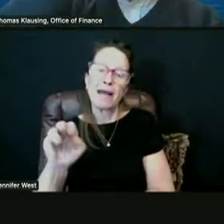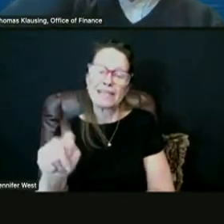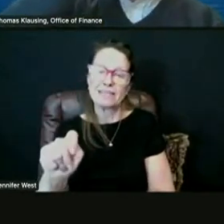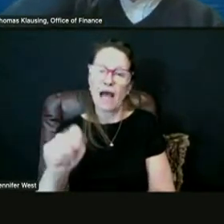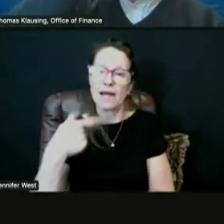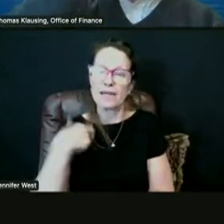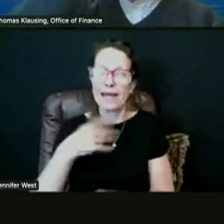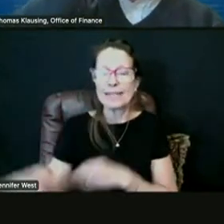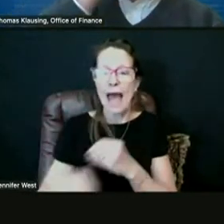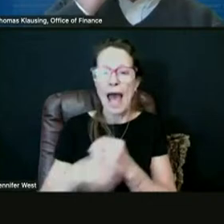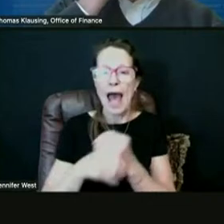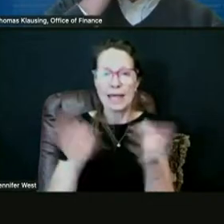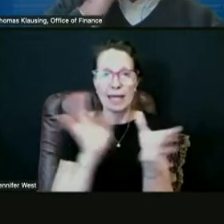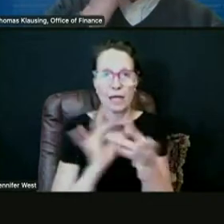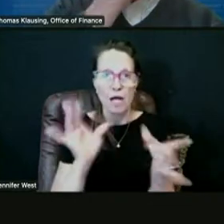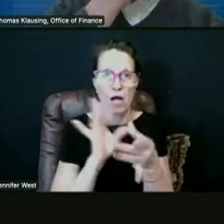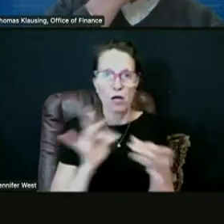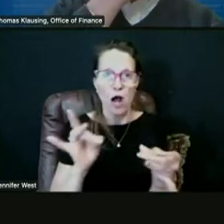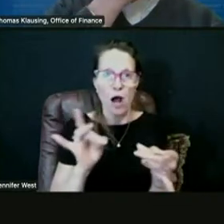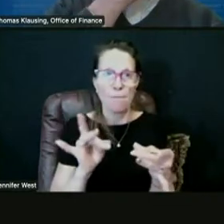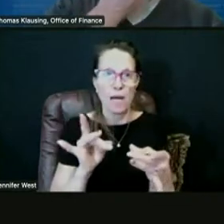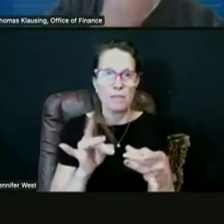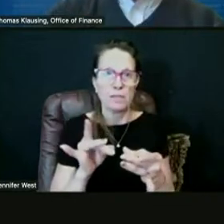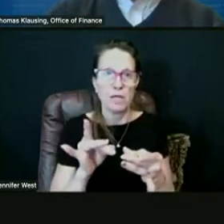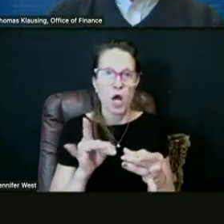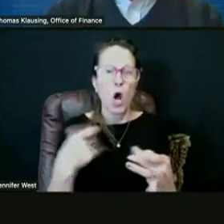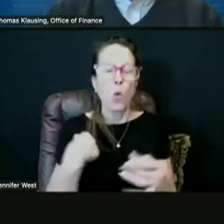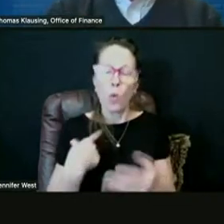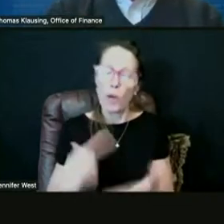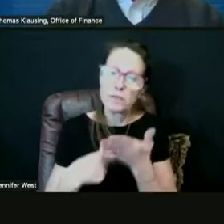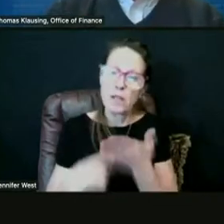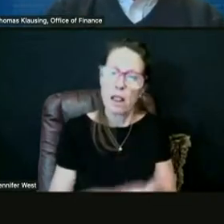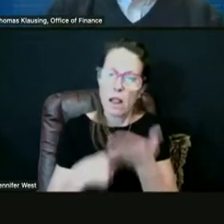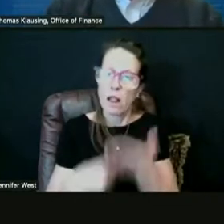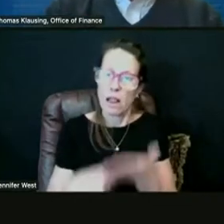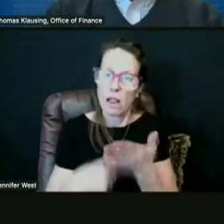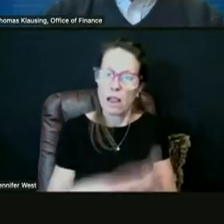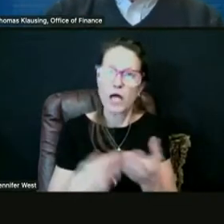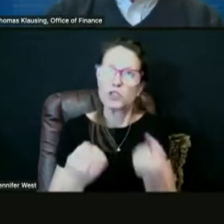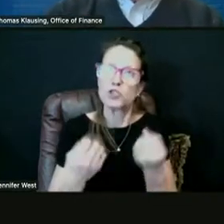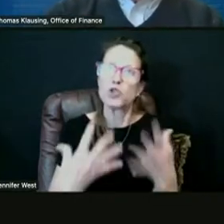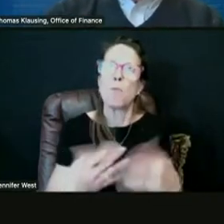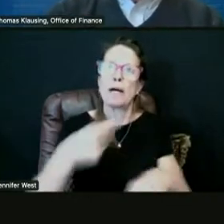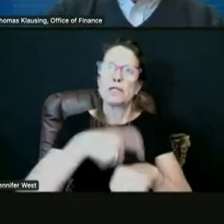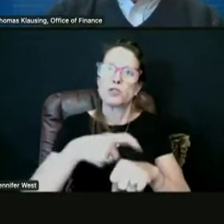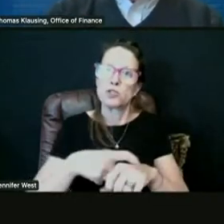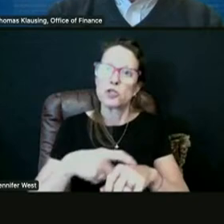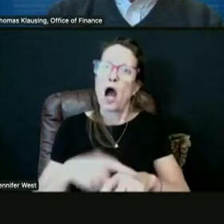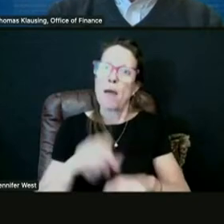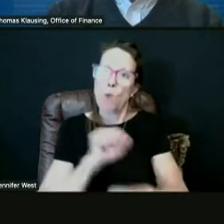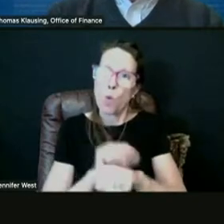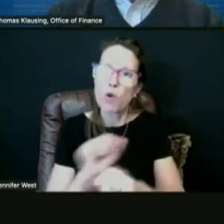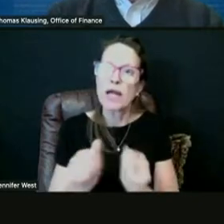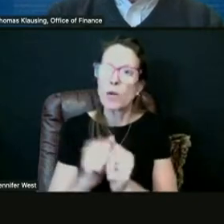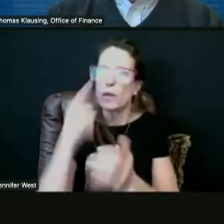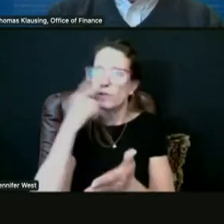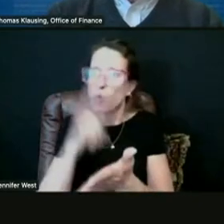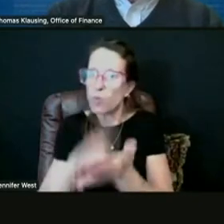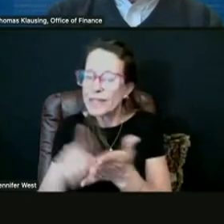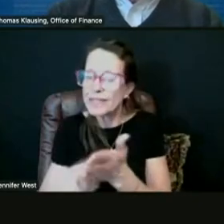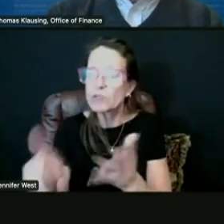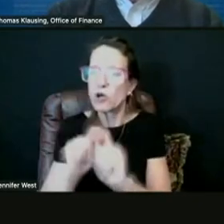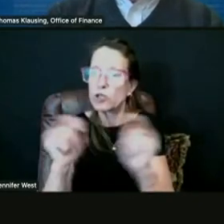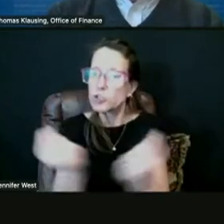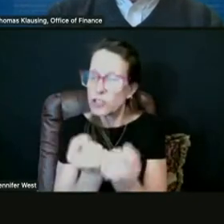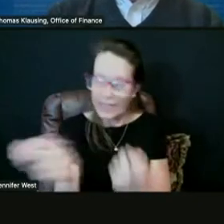that. We spent much time over the past couple of months, quite frankly, working with our research team and others. And some of